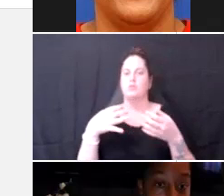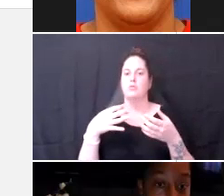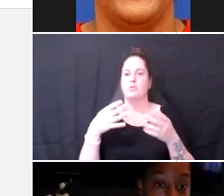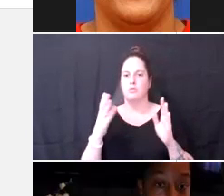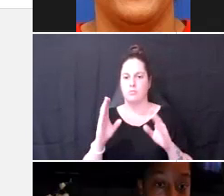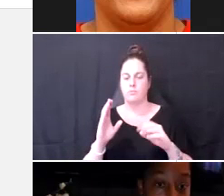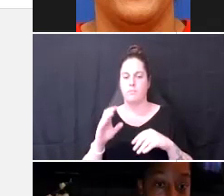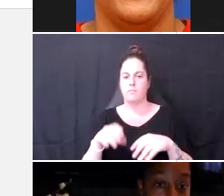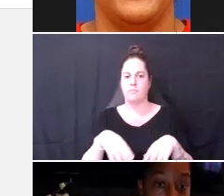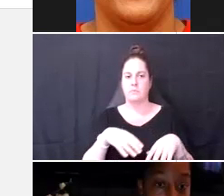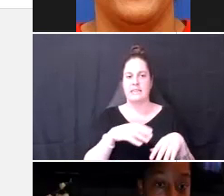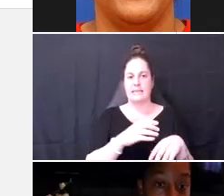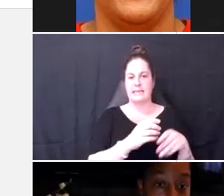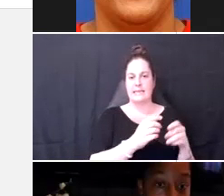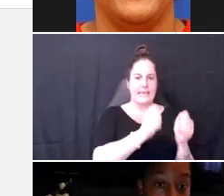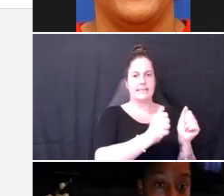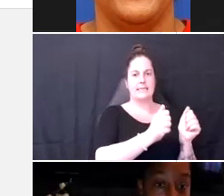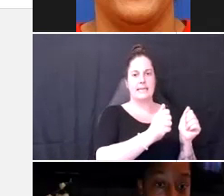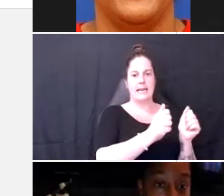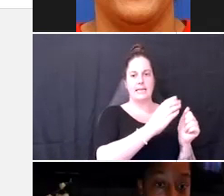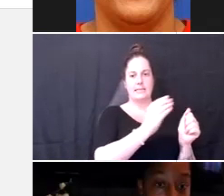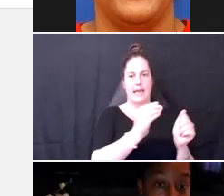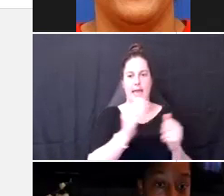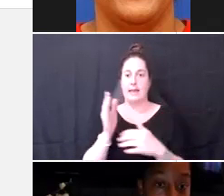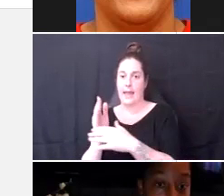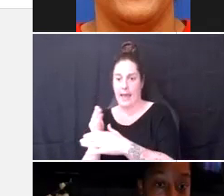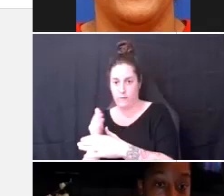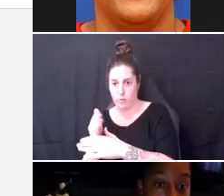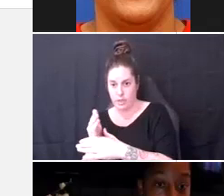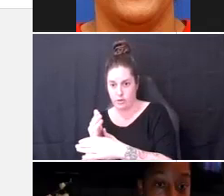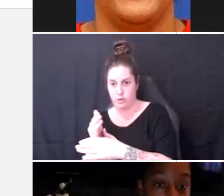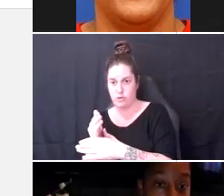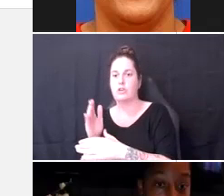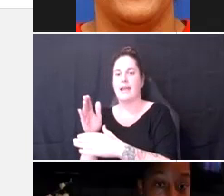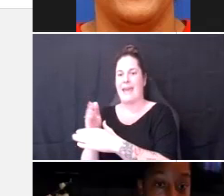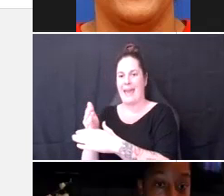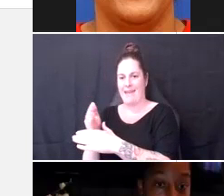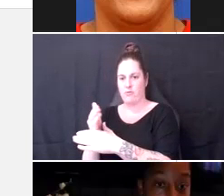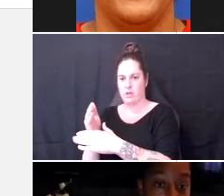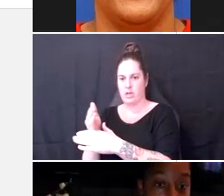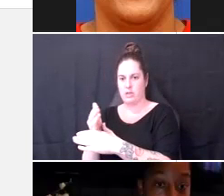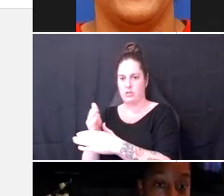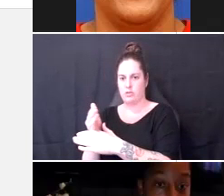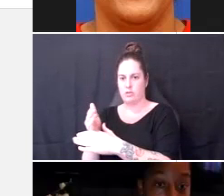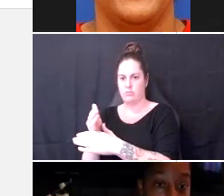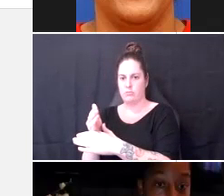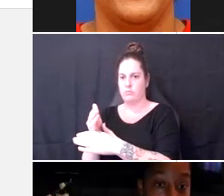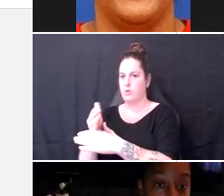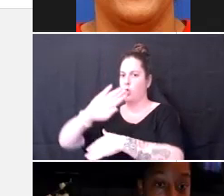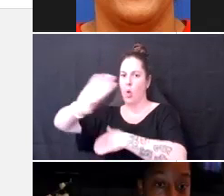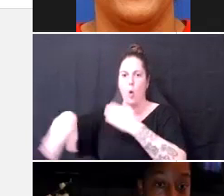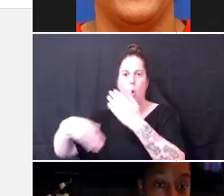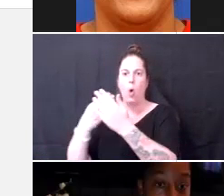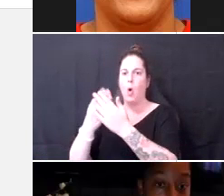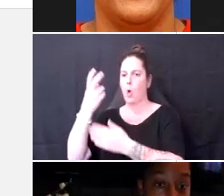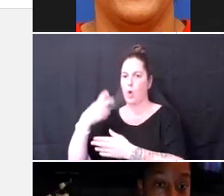between instantaneous and average, average looks at an entire trip from